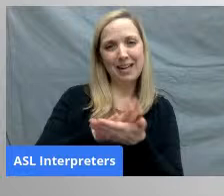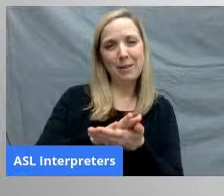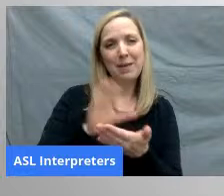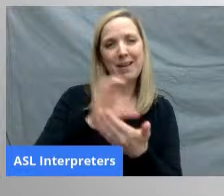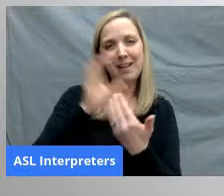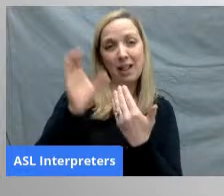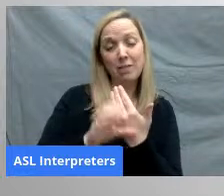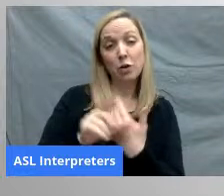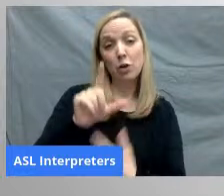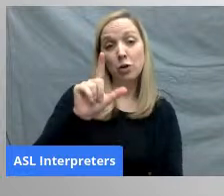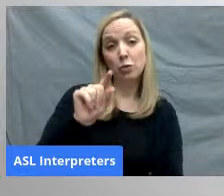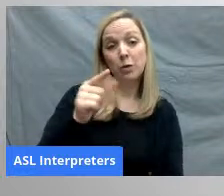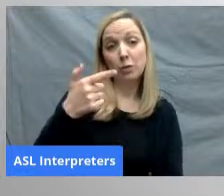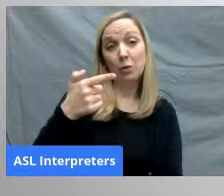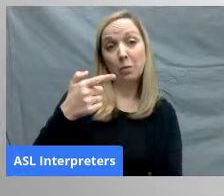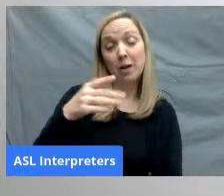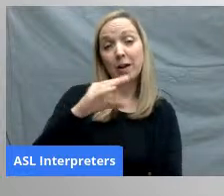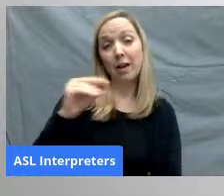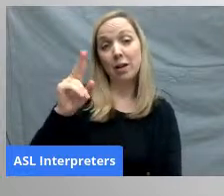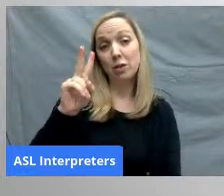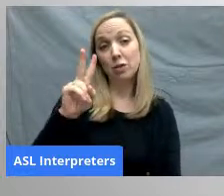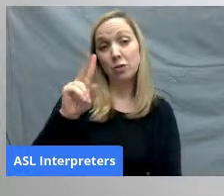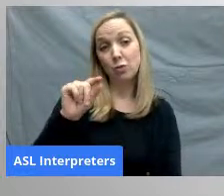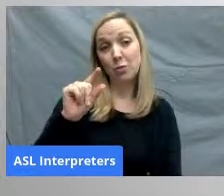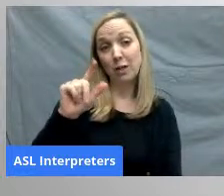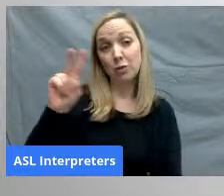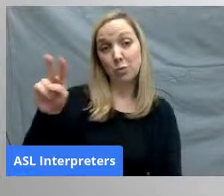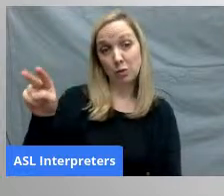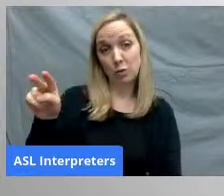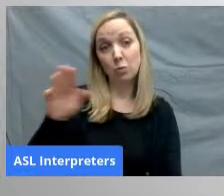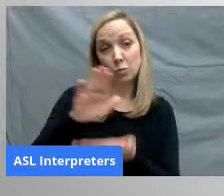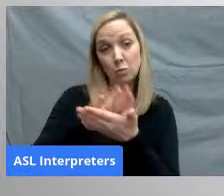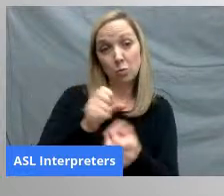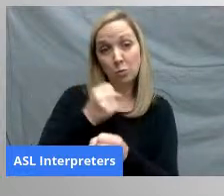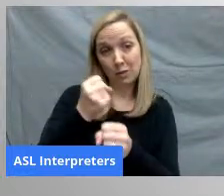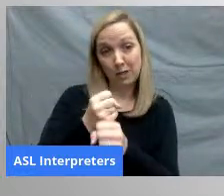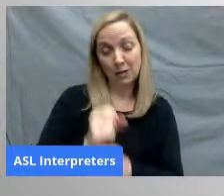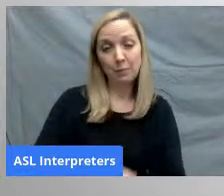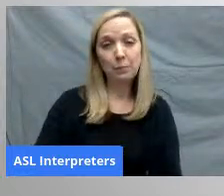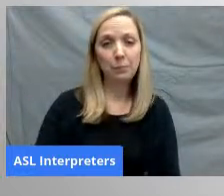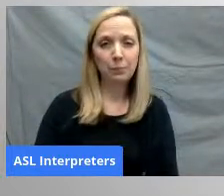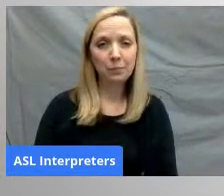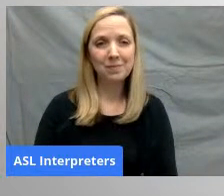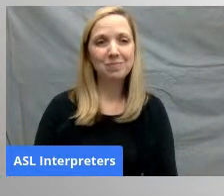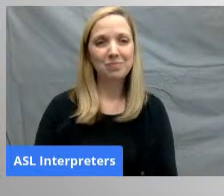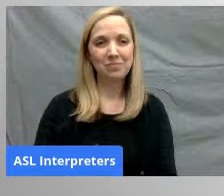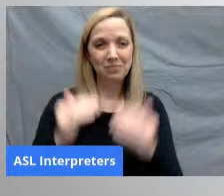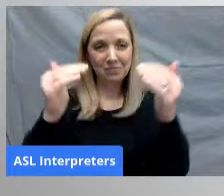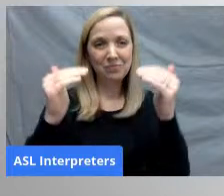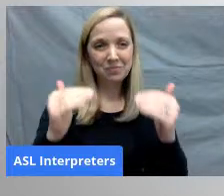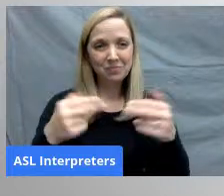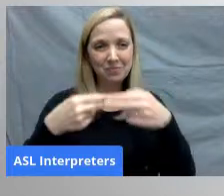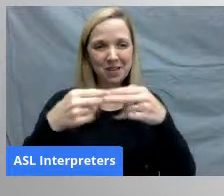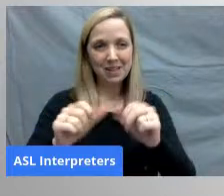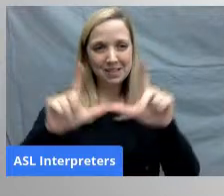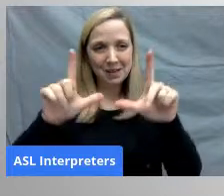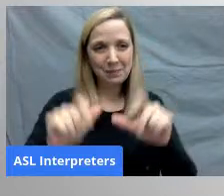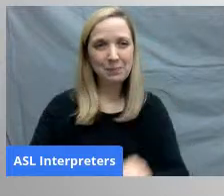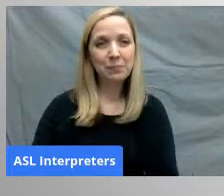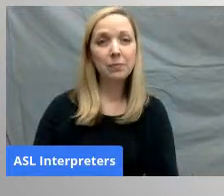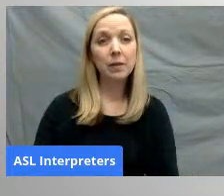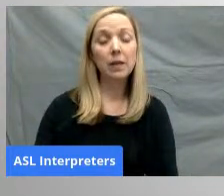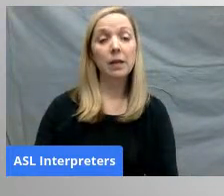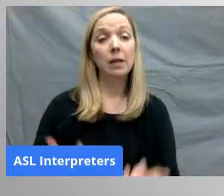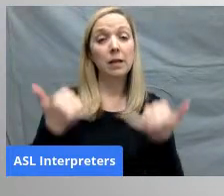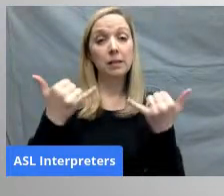2021 and 2022 school year. You can go to the next slide. Our objectives for